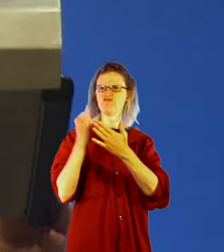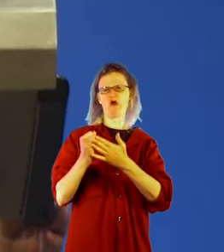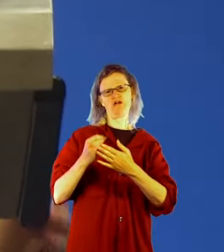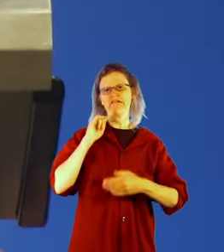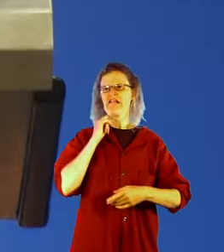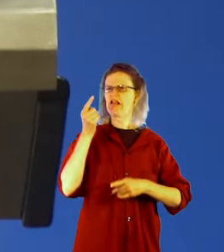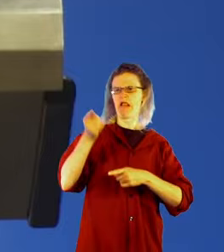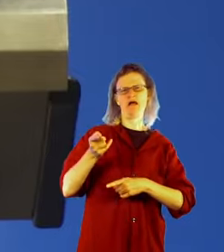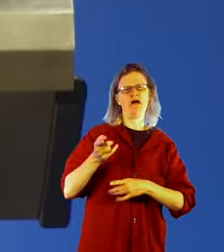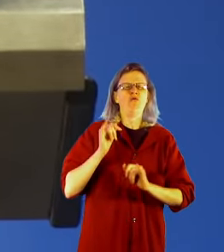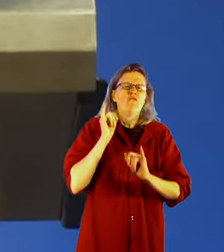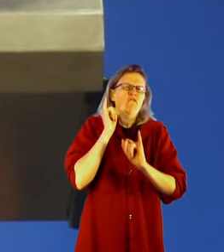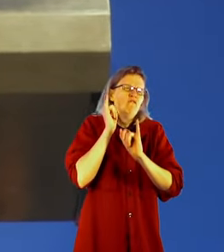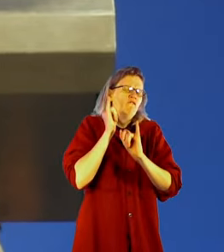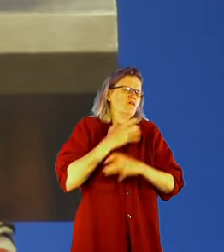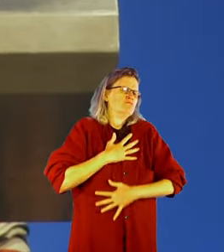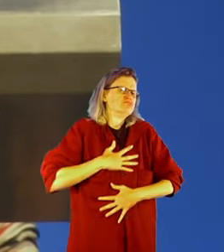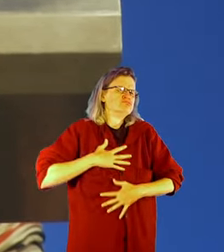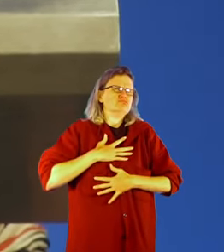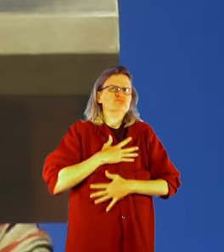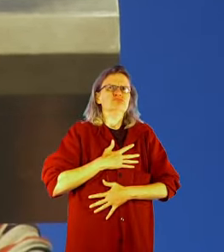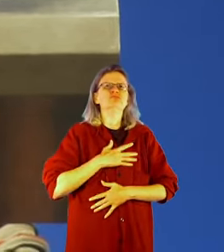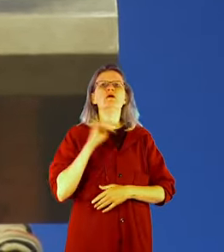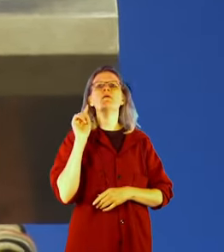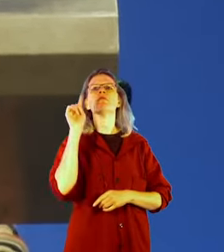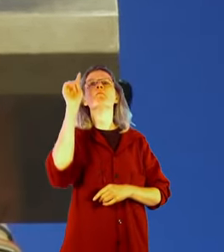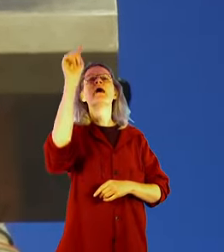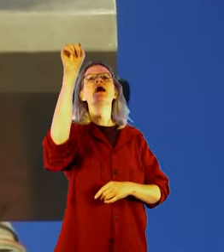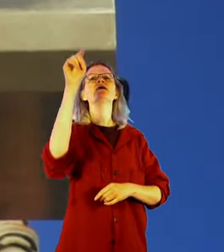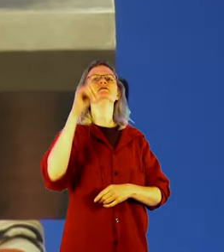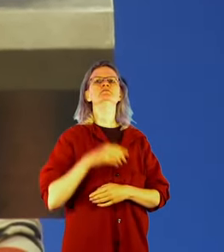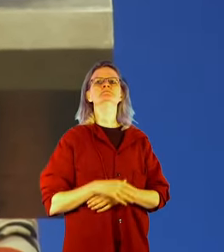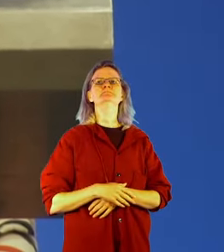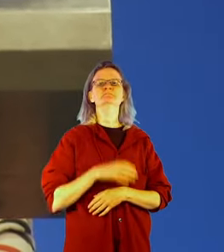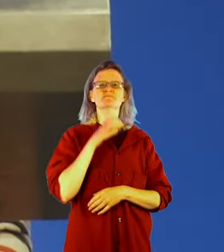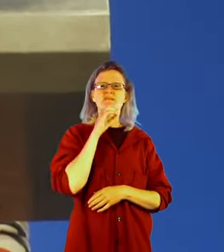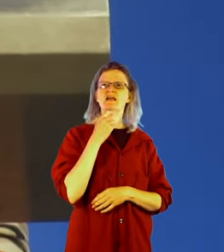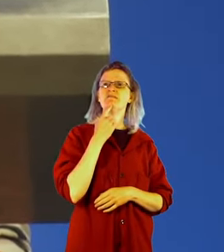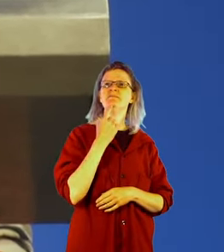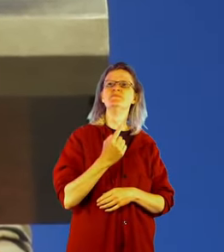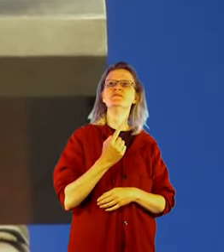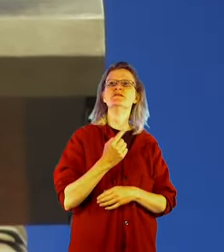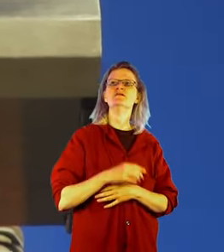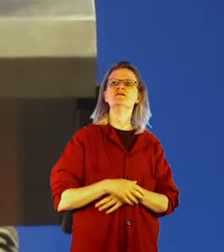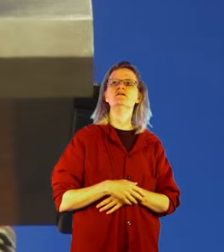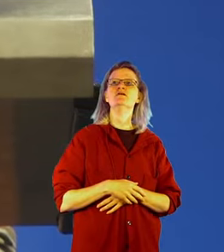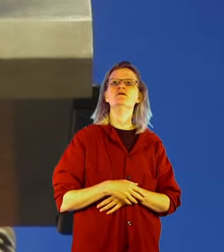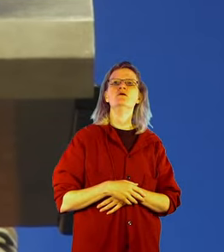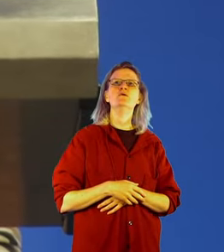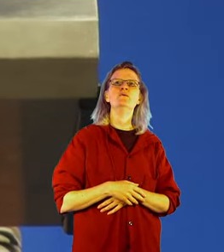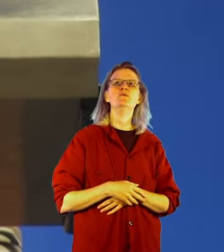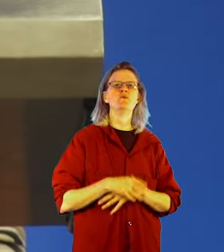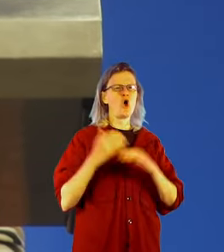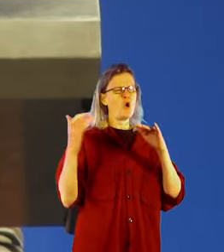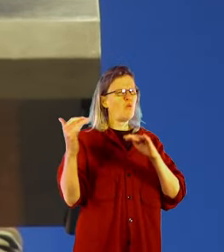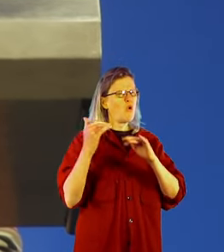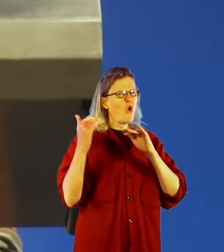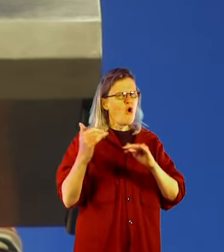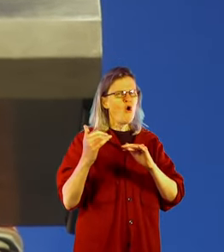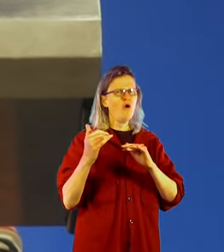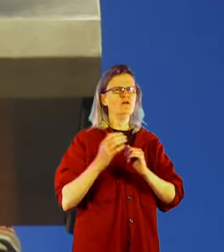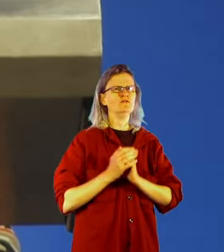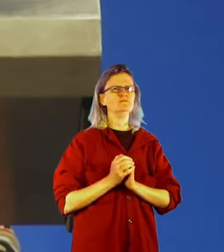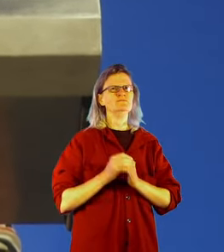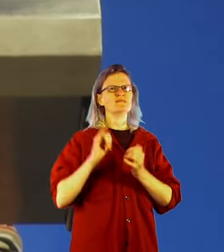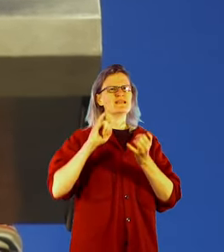Absolutely. Somebody here, have you got someone at the back there? Yes, go on. Yemen, it's a forgotten war, it's a proxy war between the Saudis